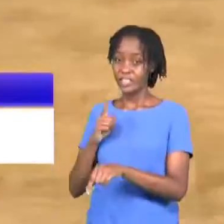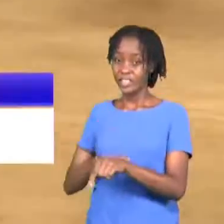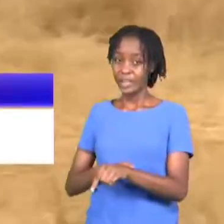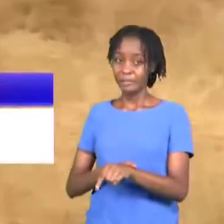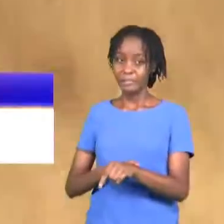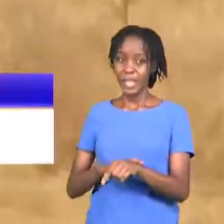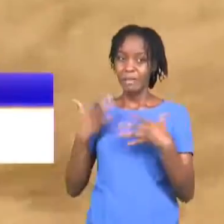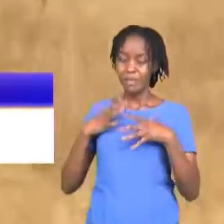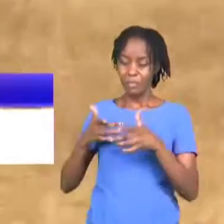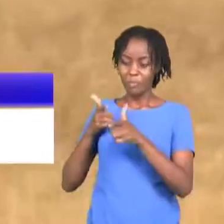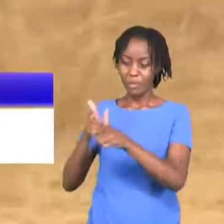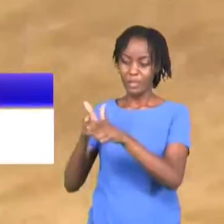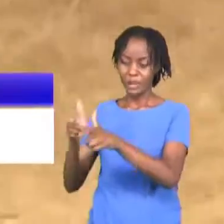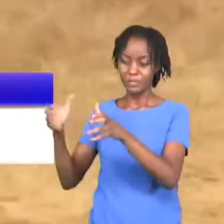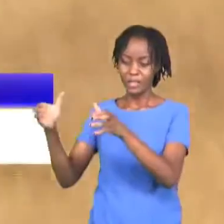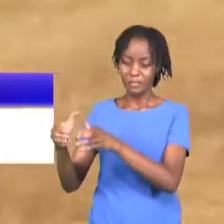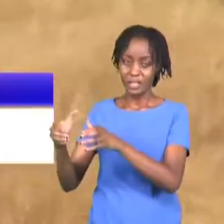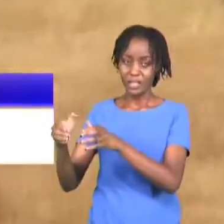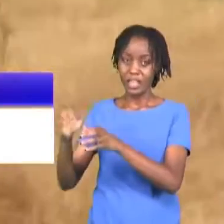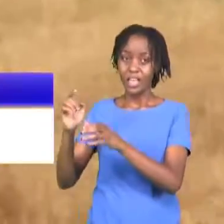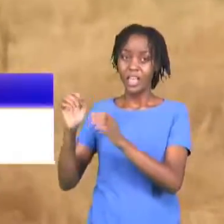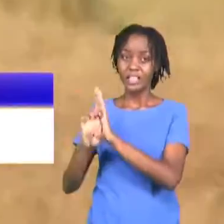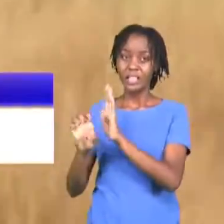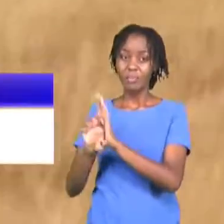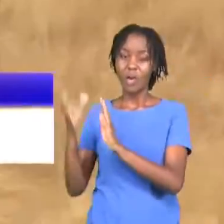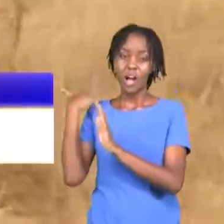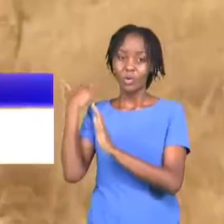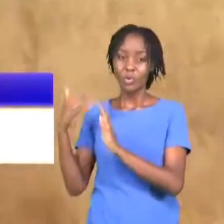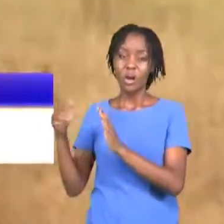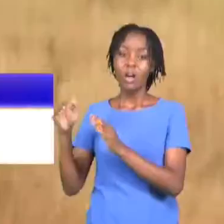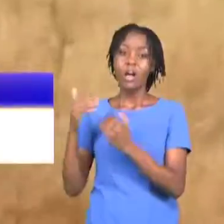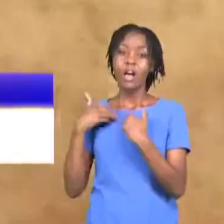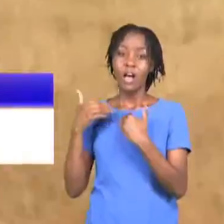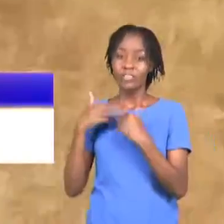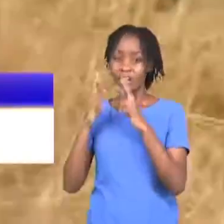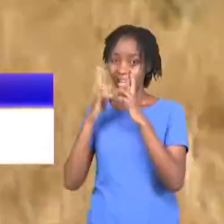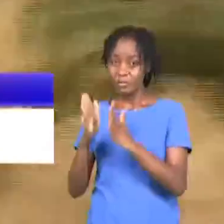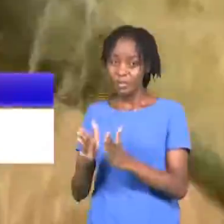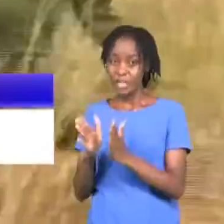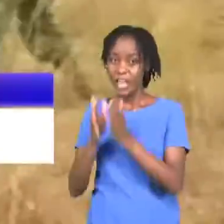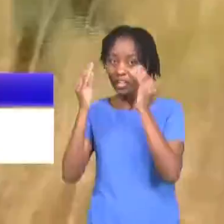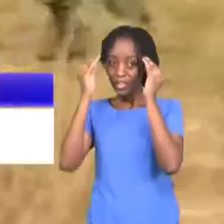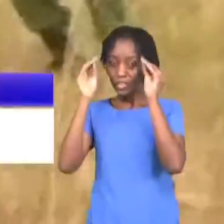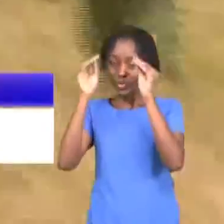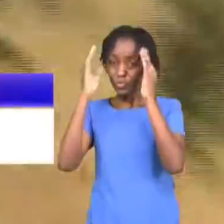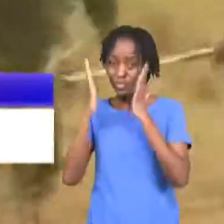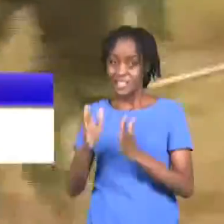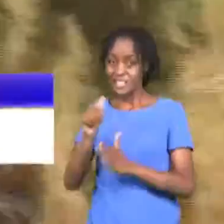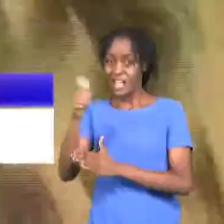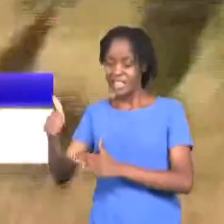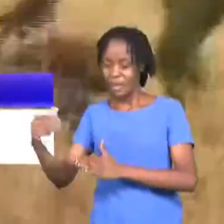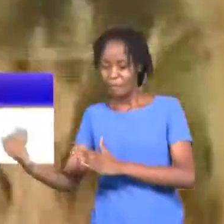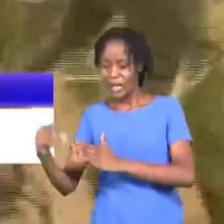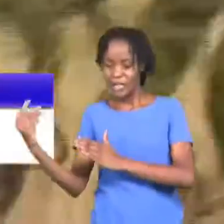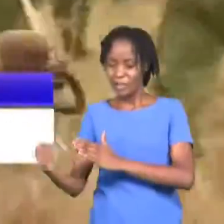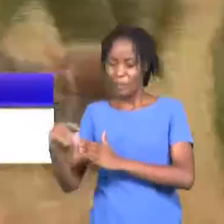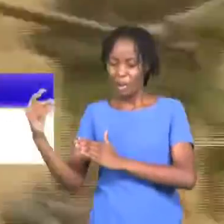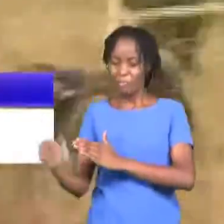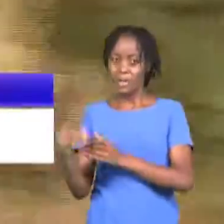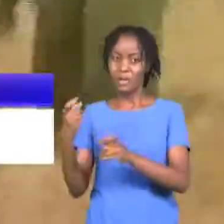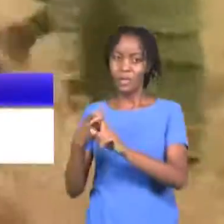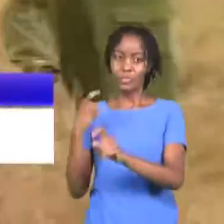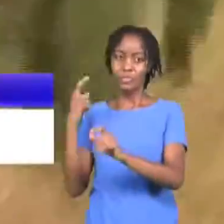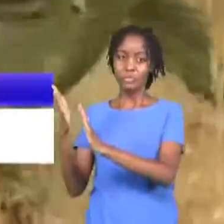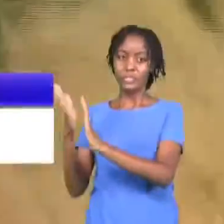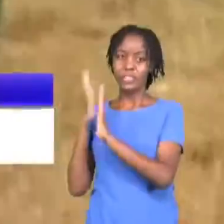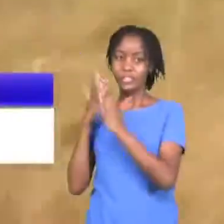company, one involving 2 journalists and students who sustained injuries after they were allegedly collared by the KAKUZI company